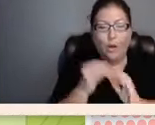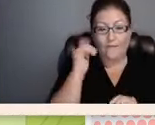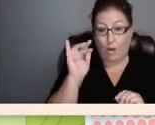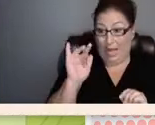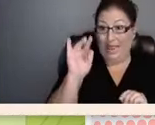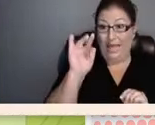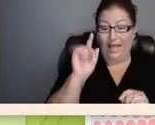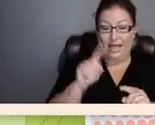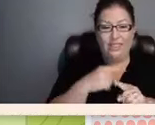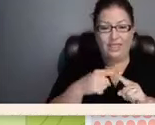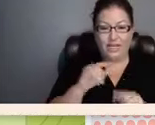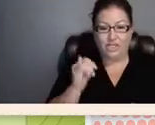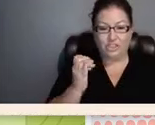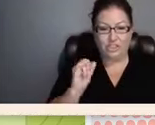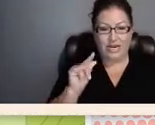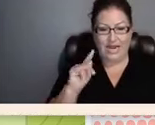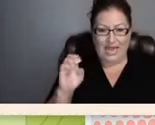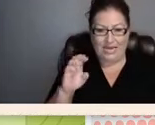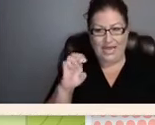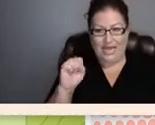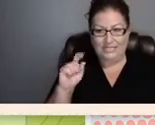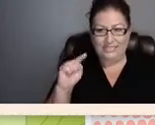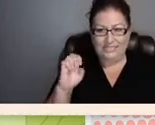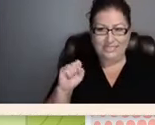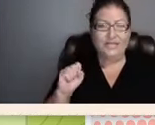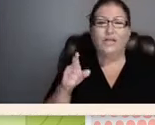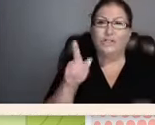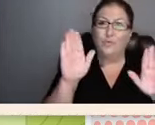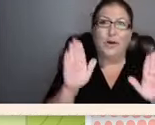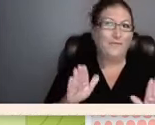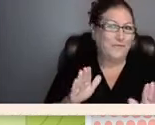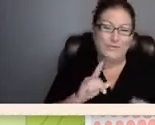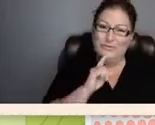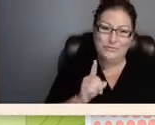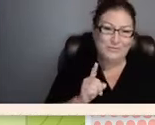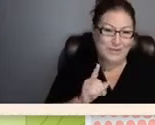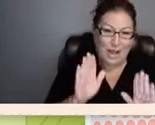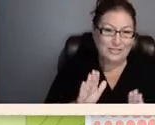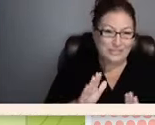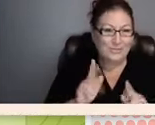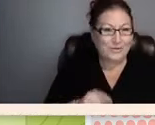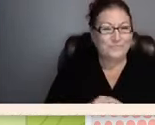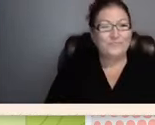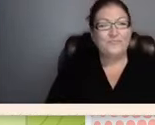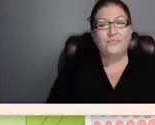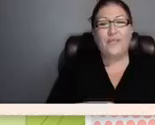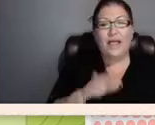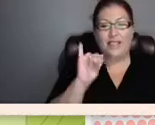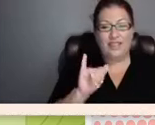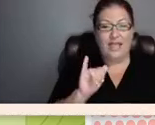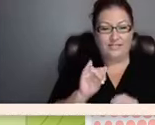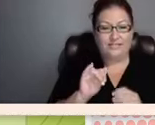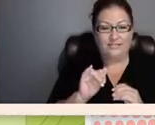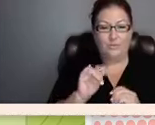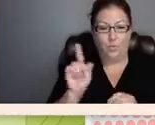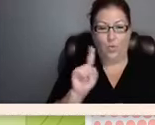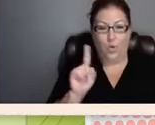Estes. She's wonderful. She's an awesome prom. This is where all of